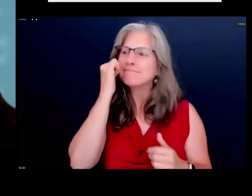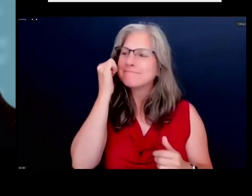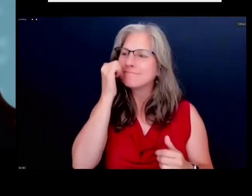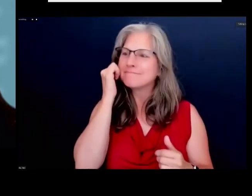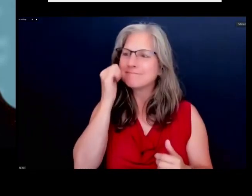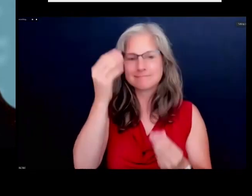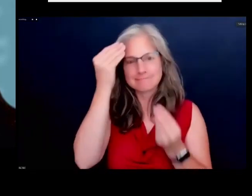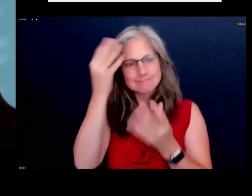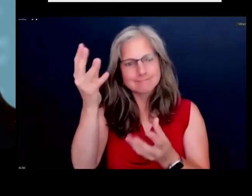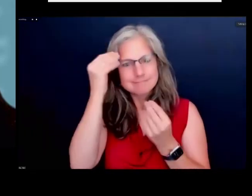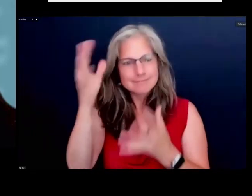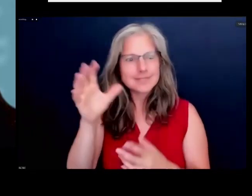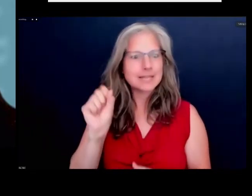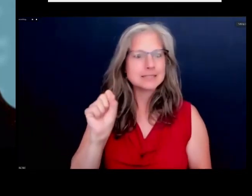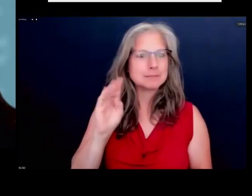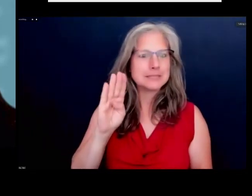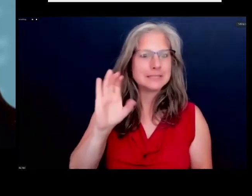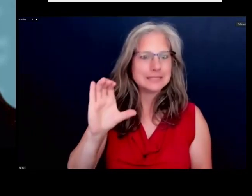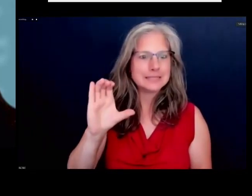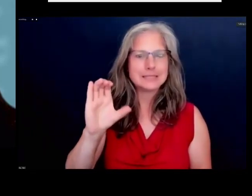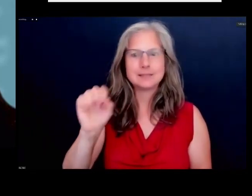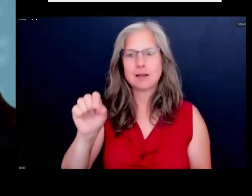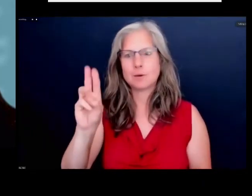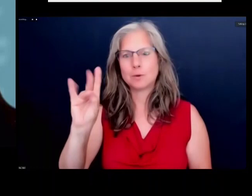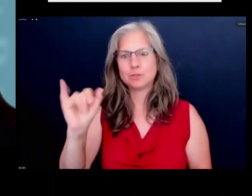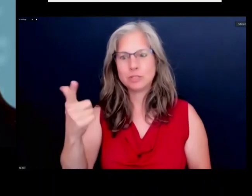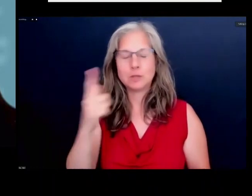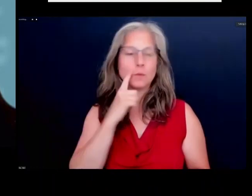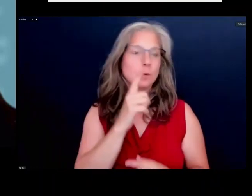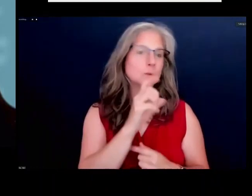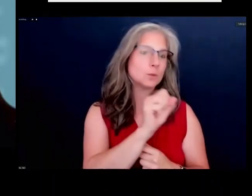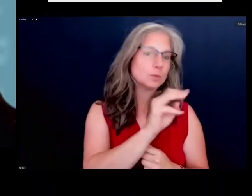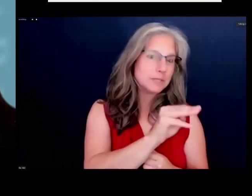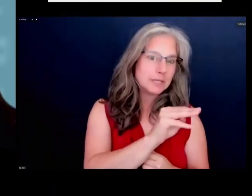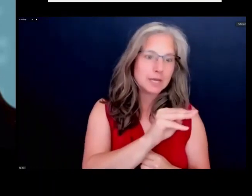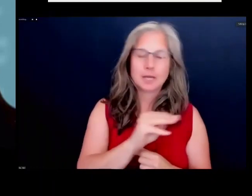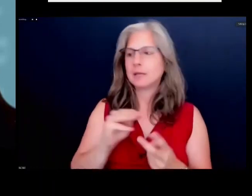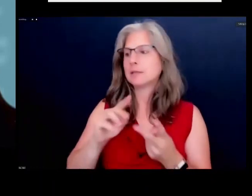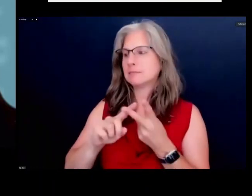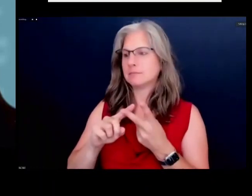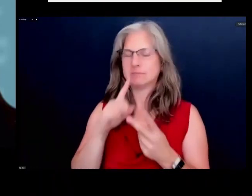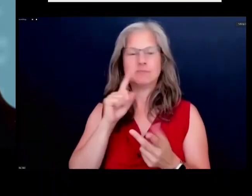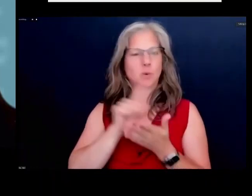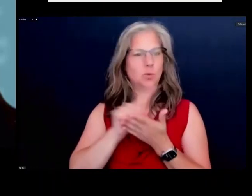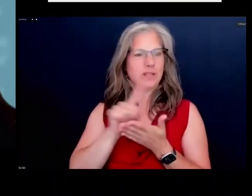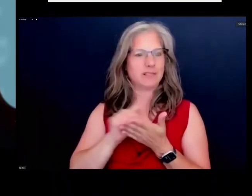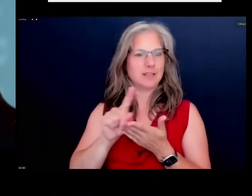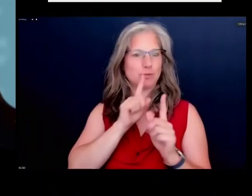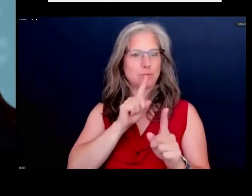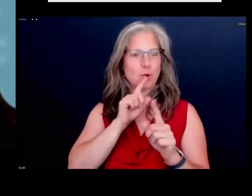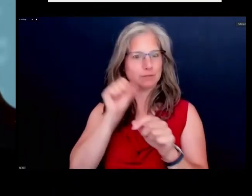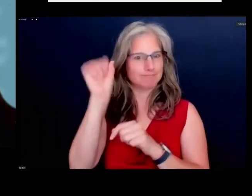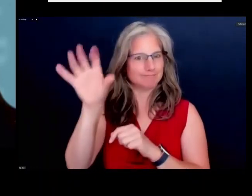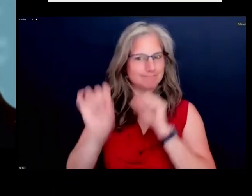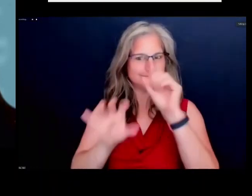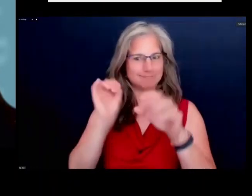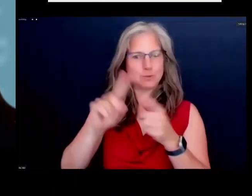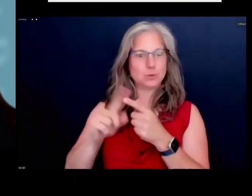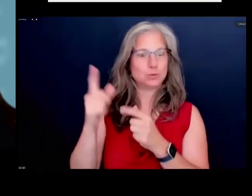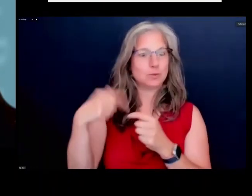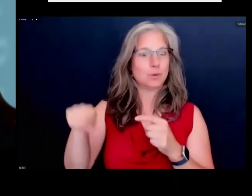on the website at publichealthsbc.org, through media and social media, a weekly report sent via email